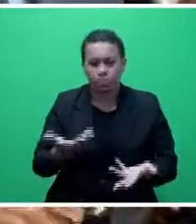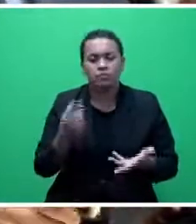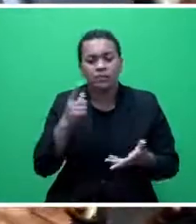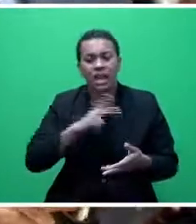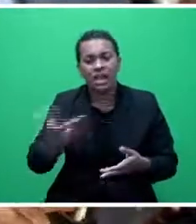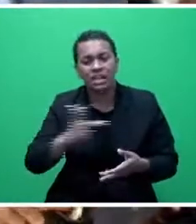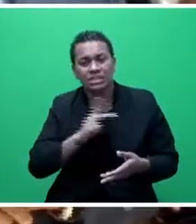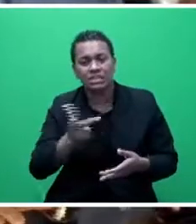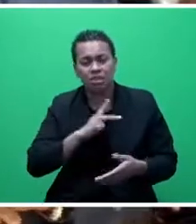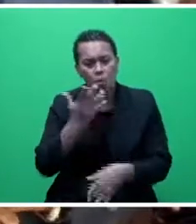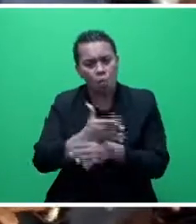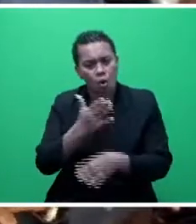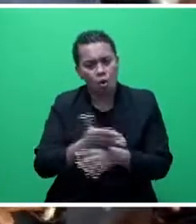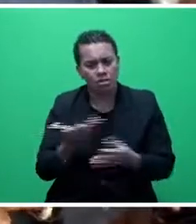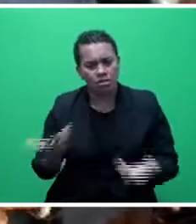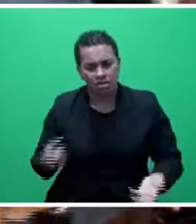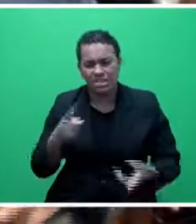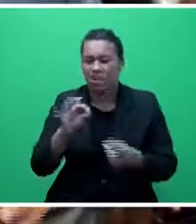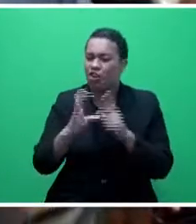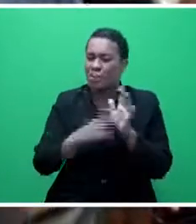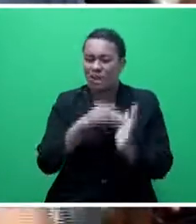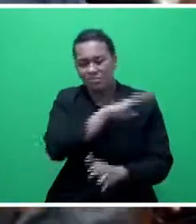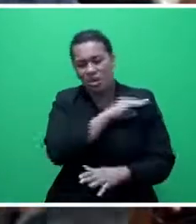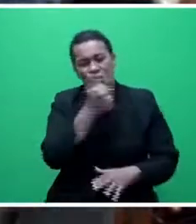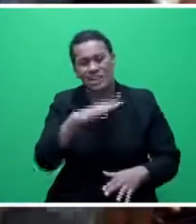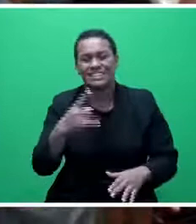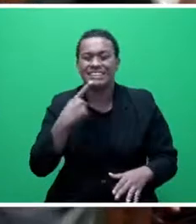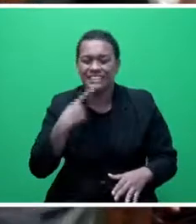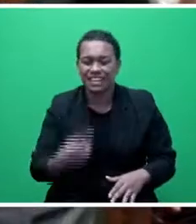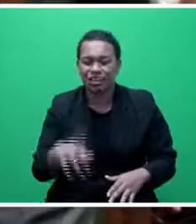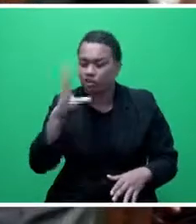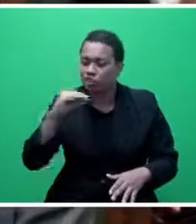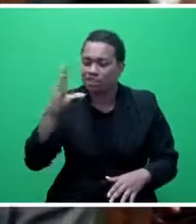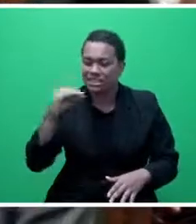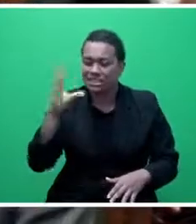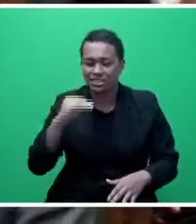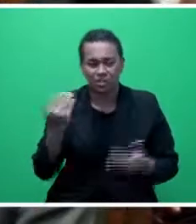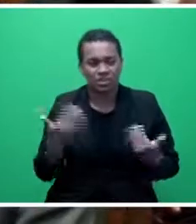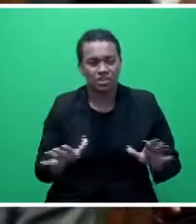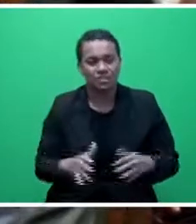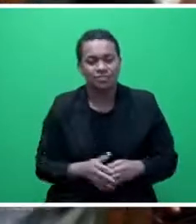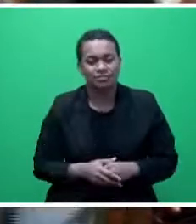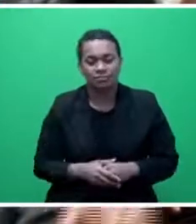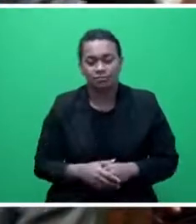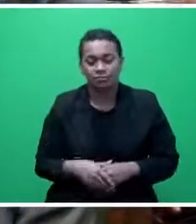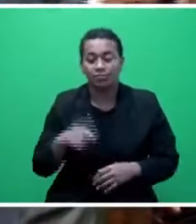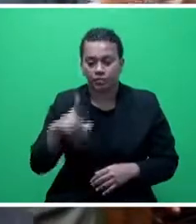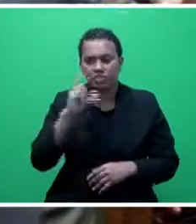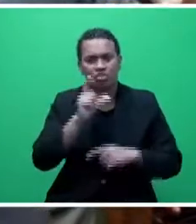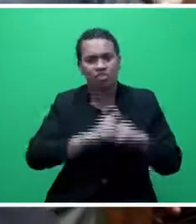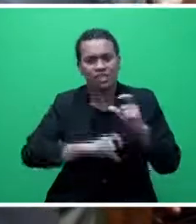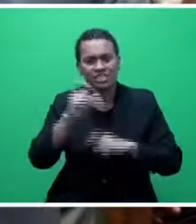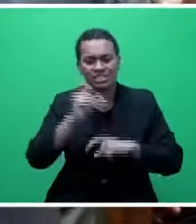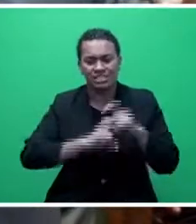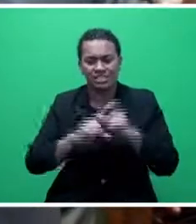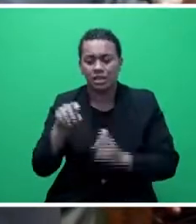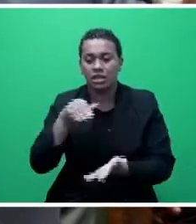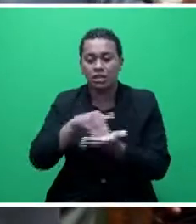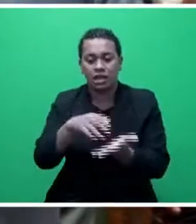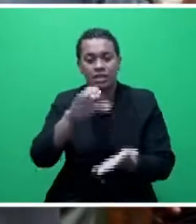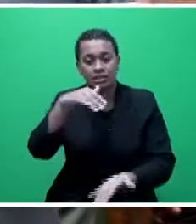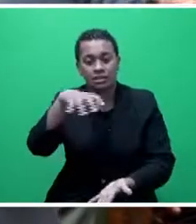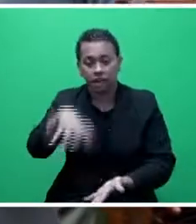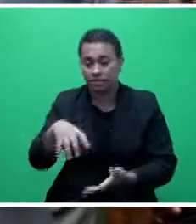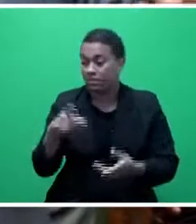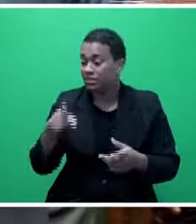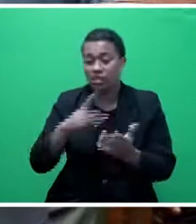Minister highlighted in his speech. We'll be having, in fact, the guys in the construction sector are saying, with the projects that we've highlighted,